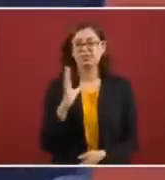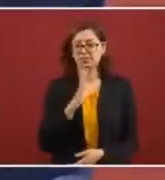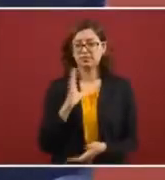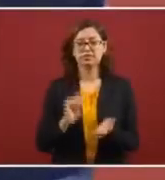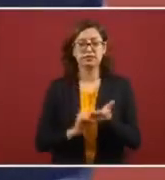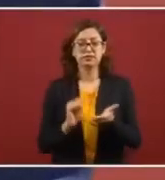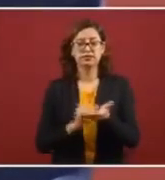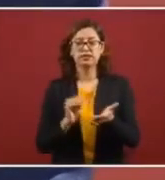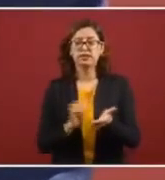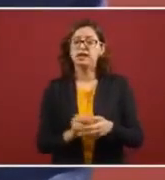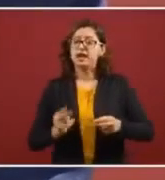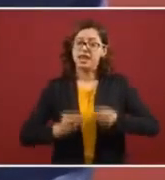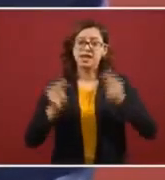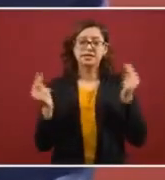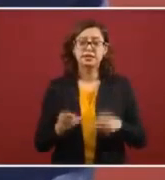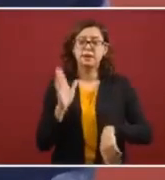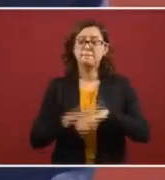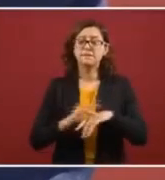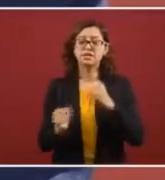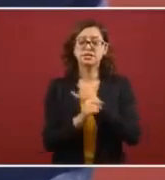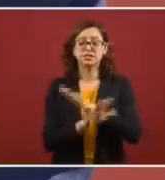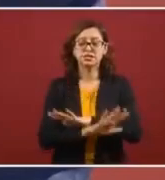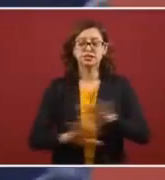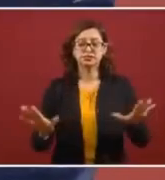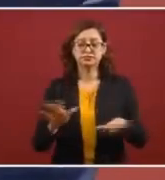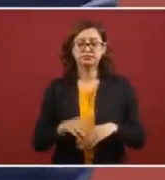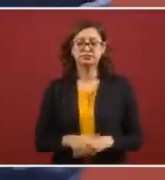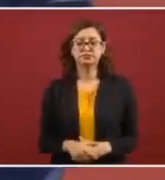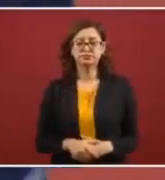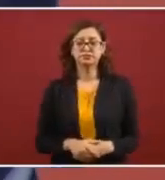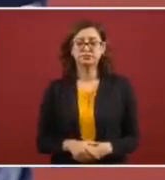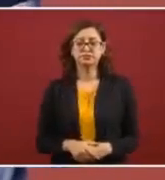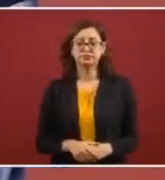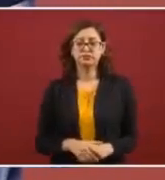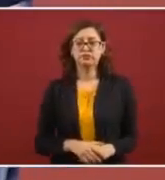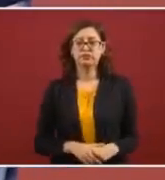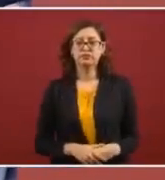that is we confronting, and that we require much information.